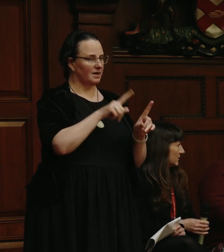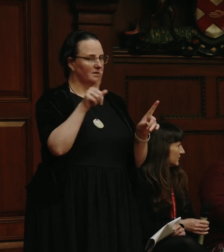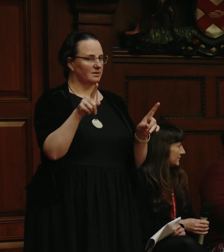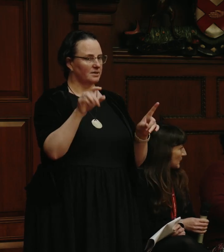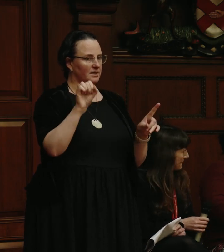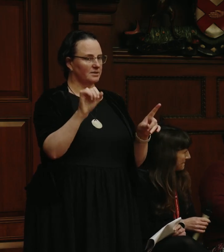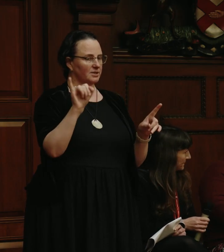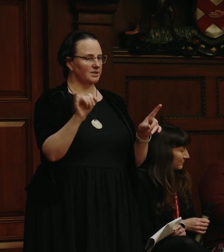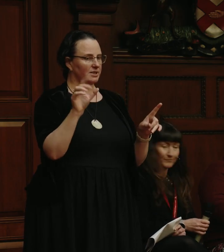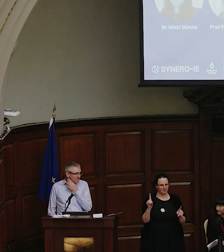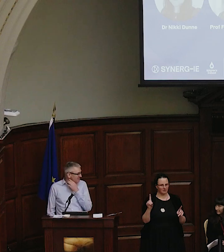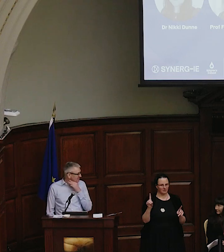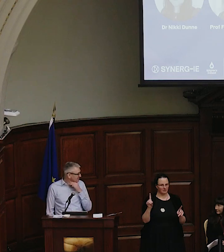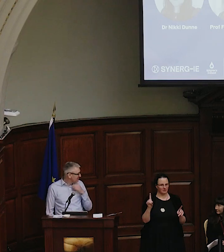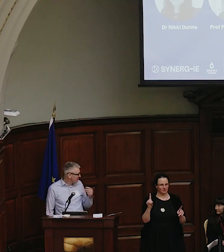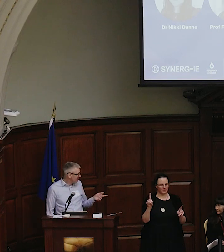is.